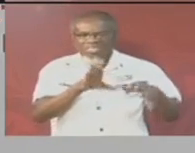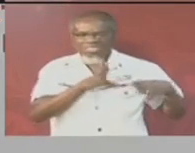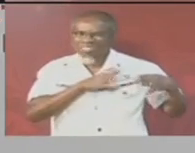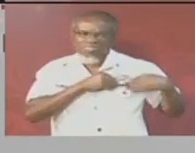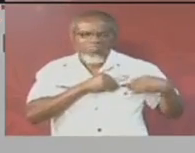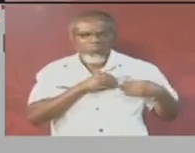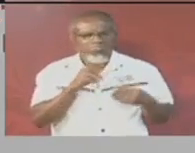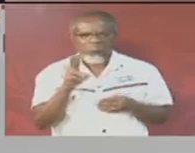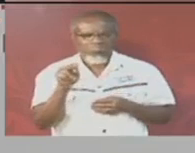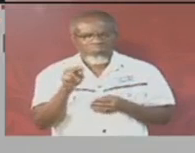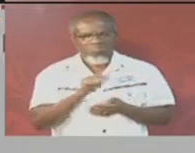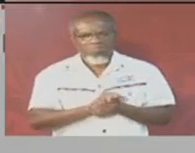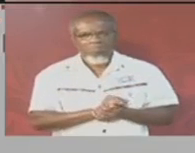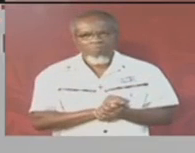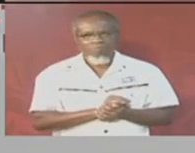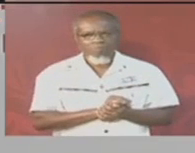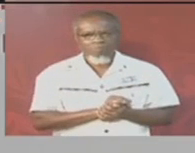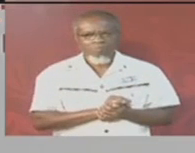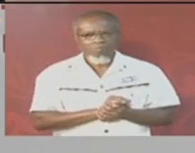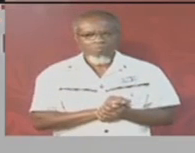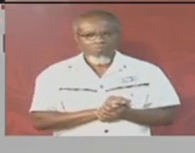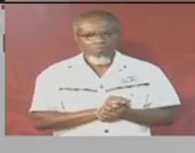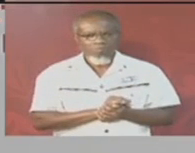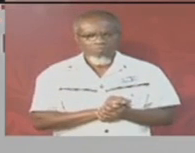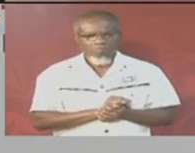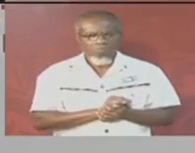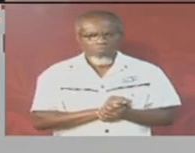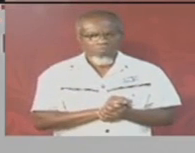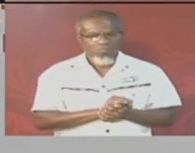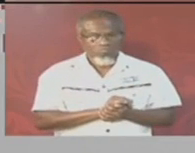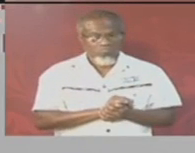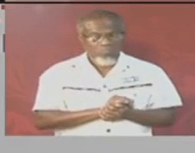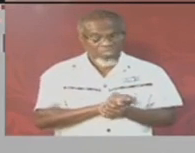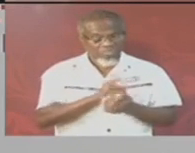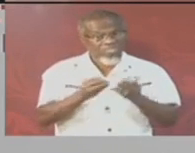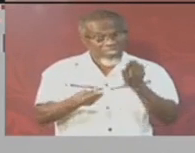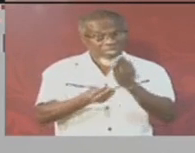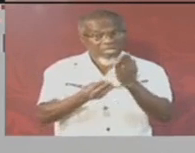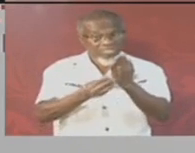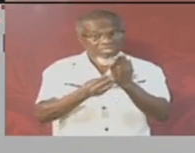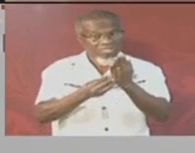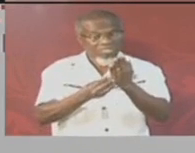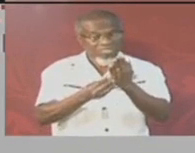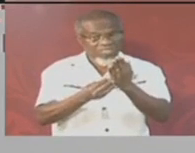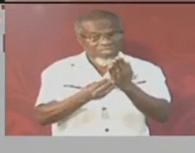issue. The other part of the equation prior,